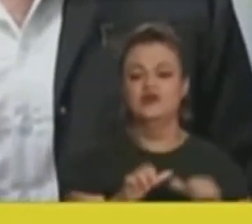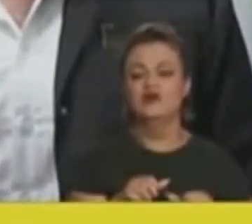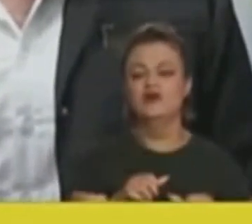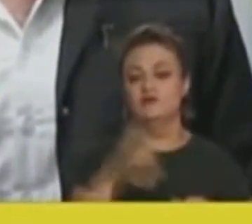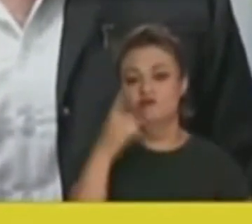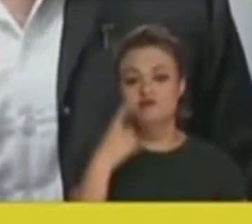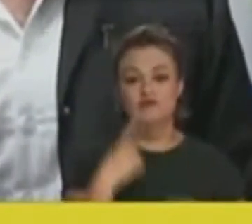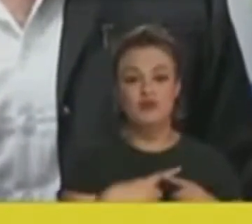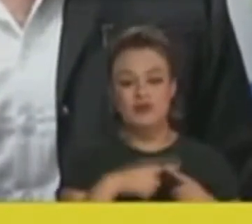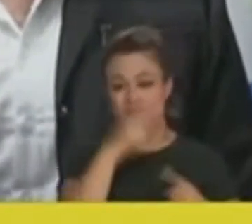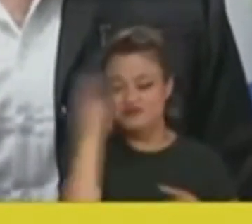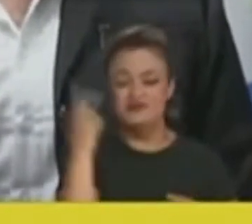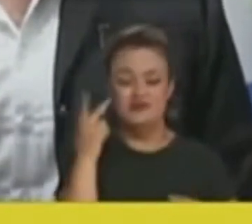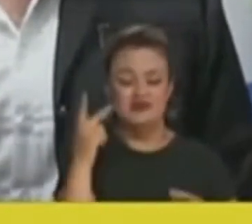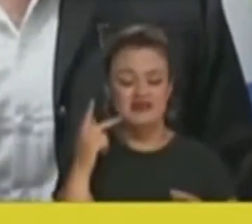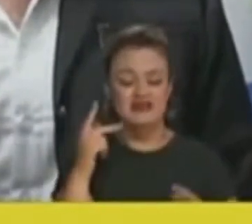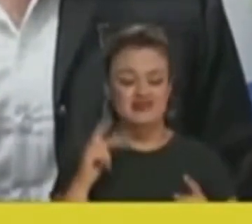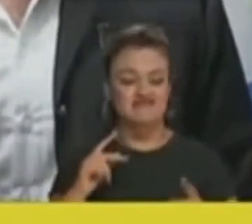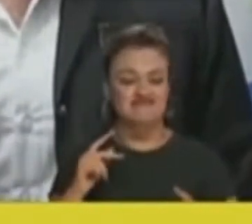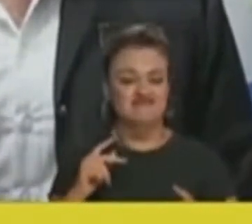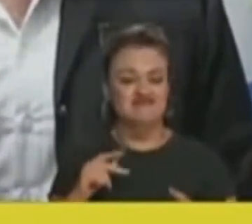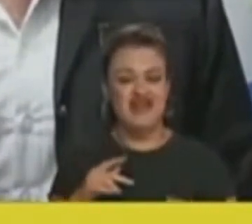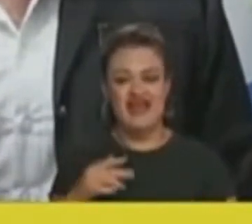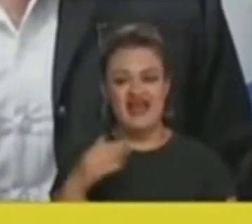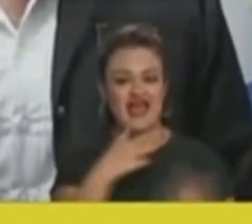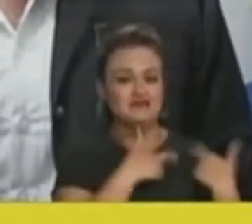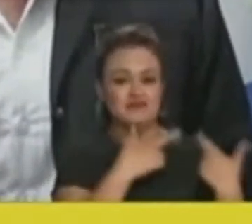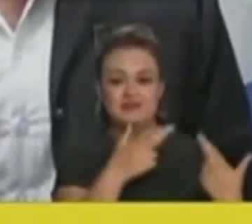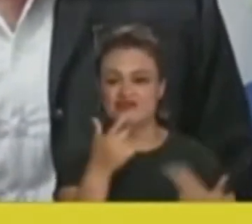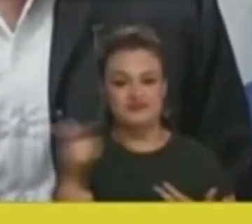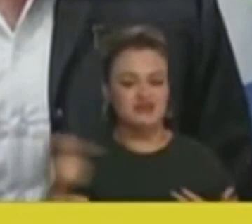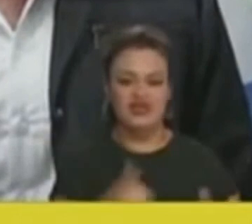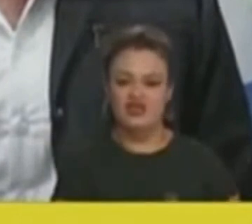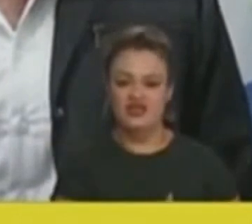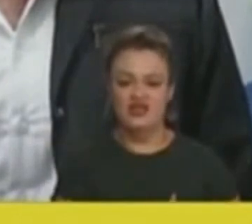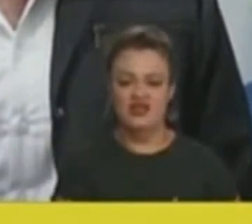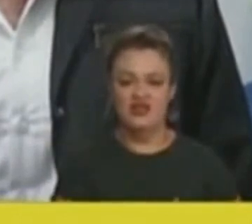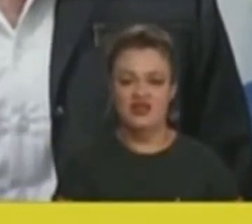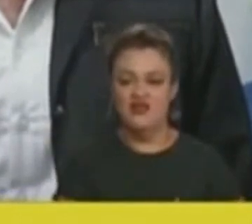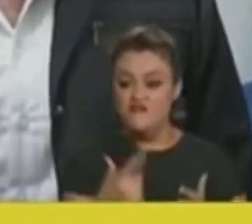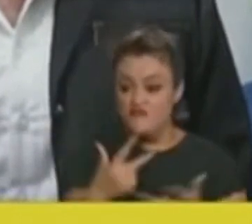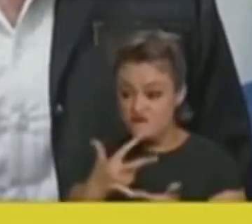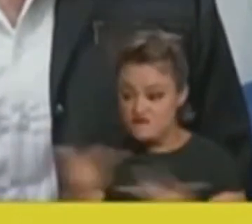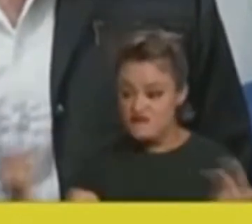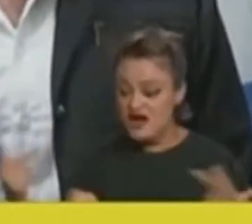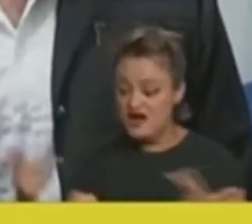We are the only species capable of destroying the environment.